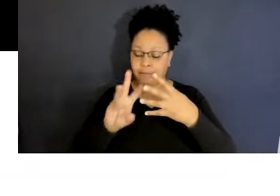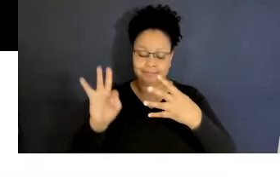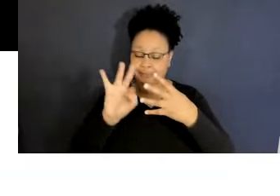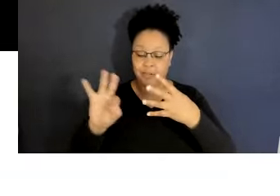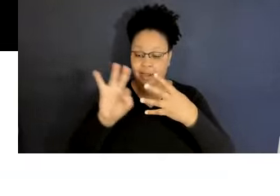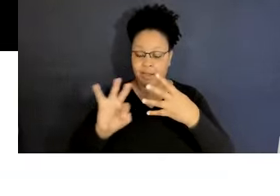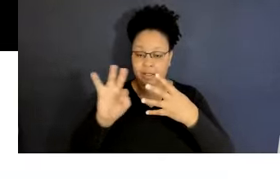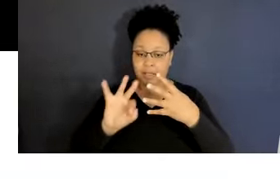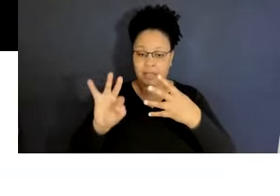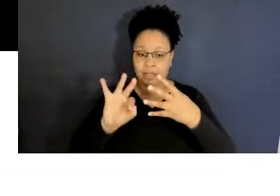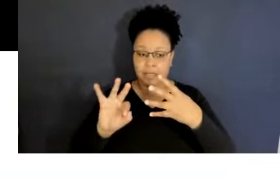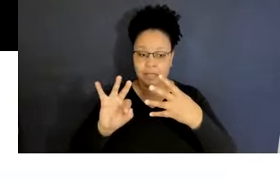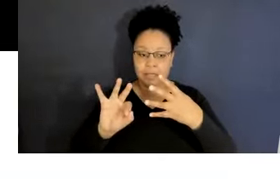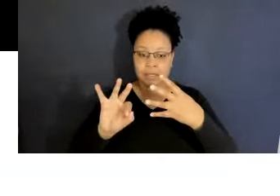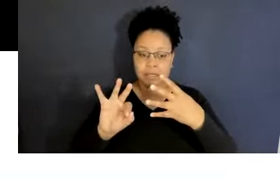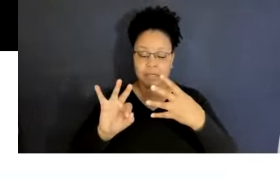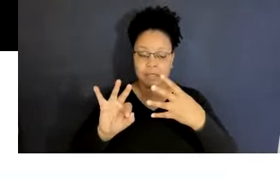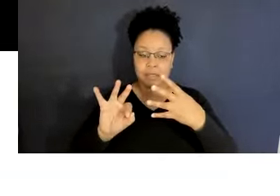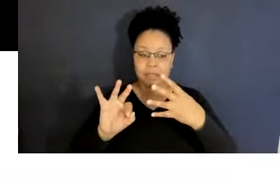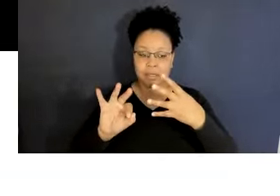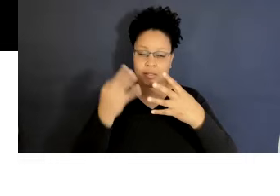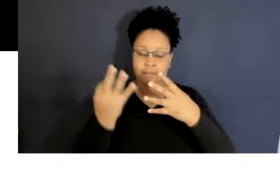our self-advocacy solutions